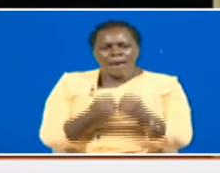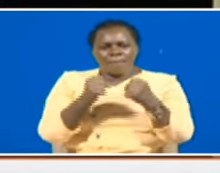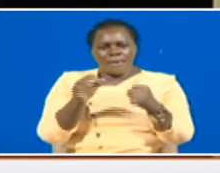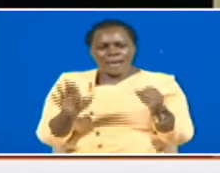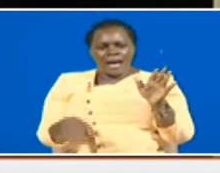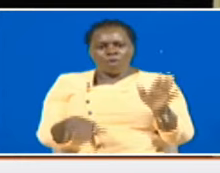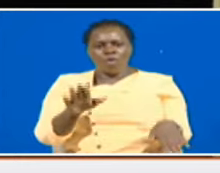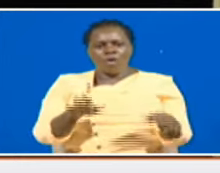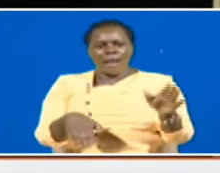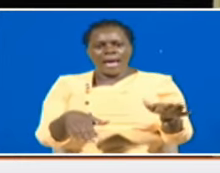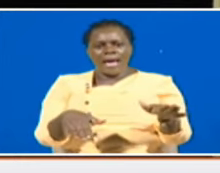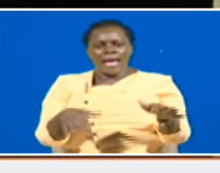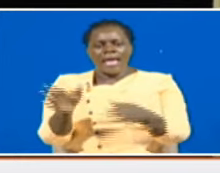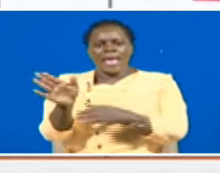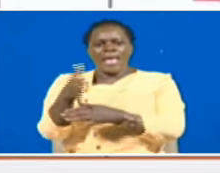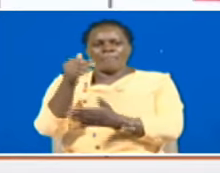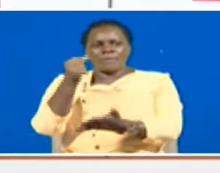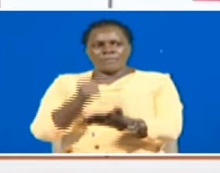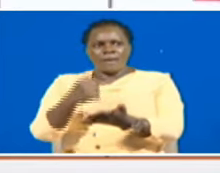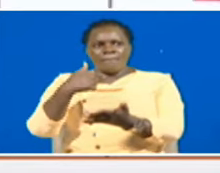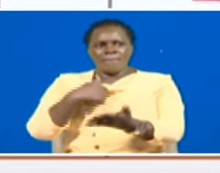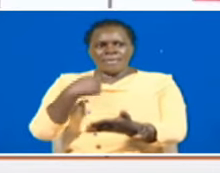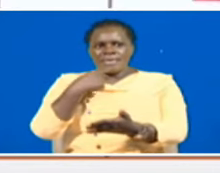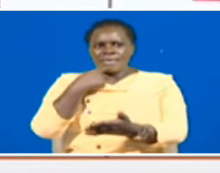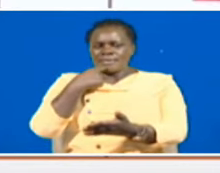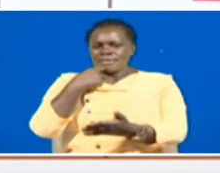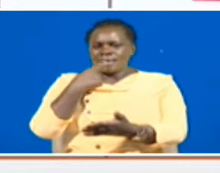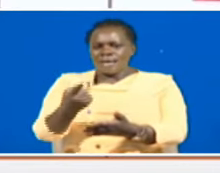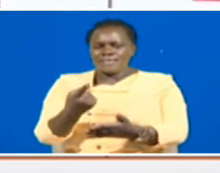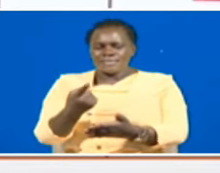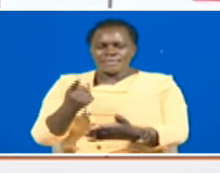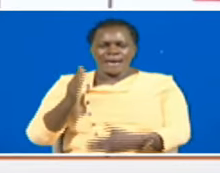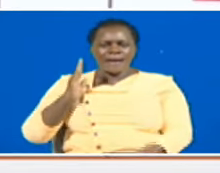Angola's Nairobi embassy. I'm going to give you a straight answer,